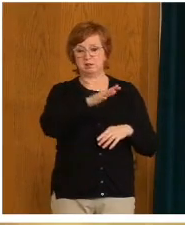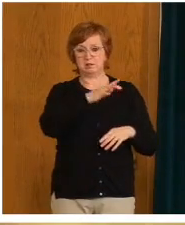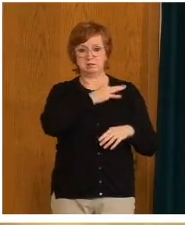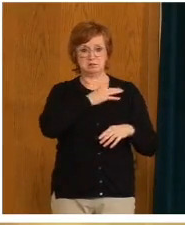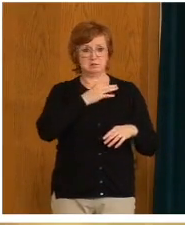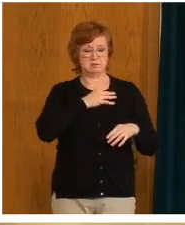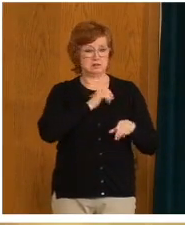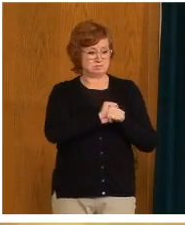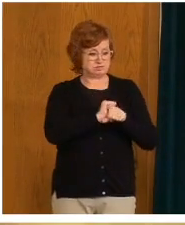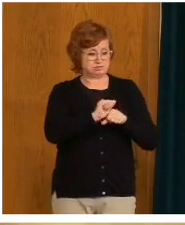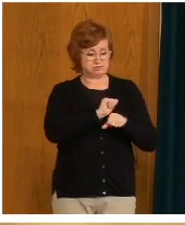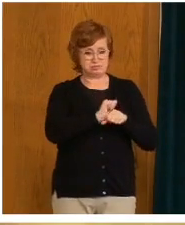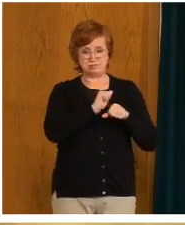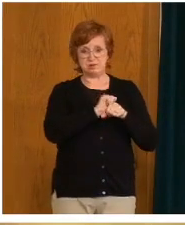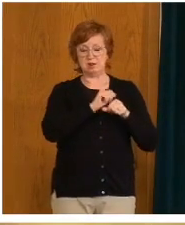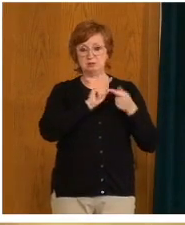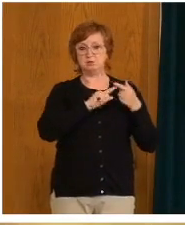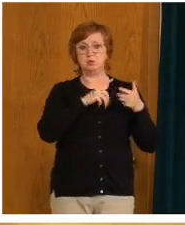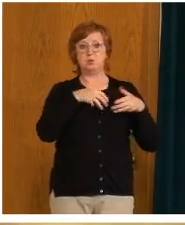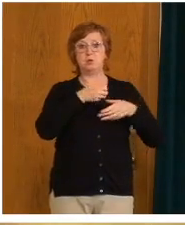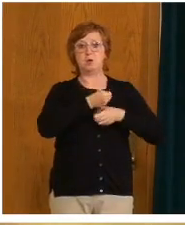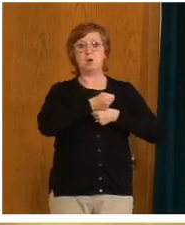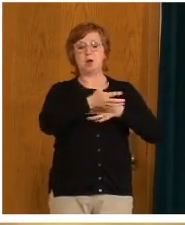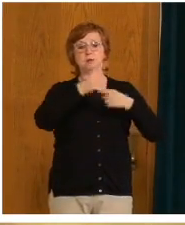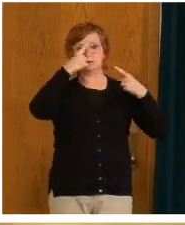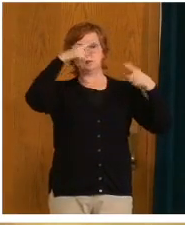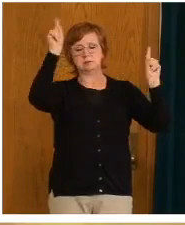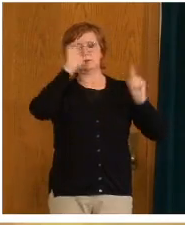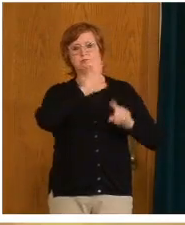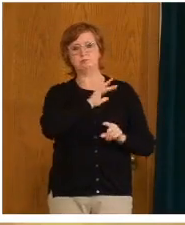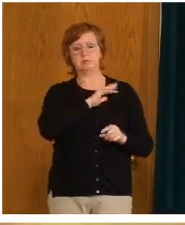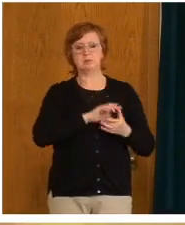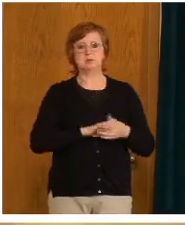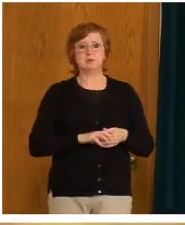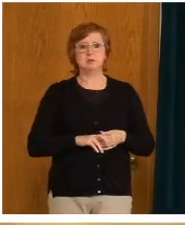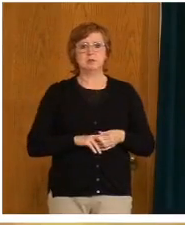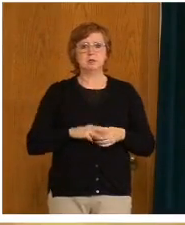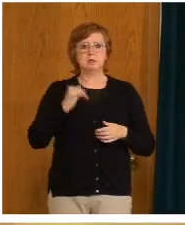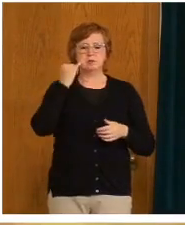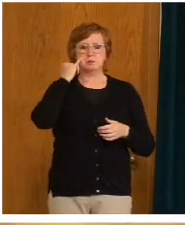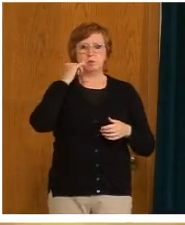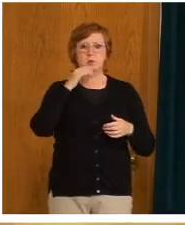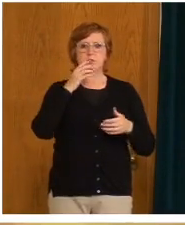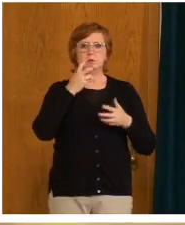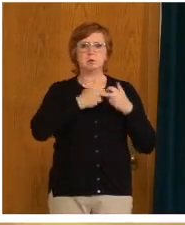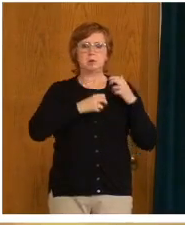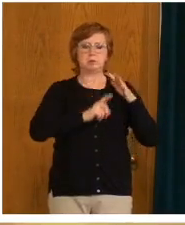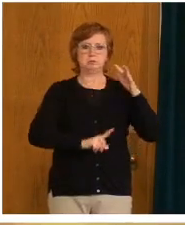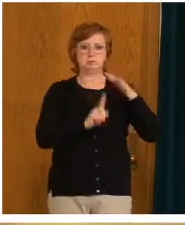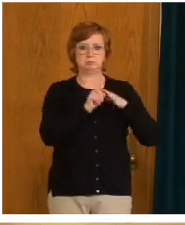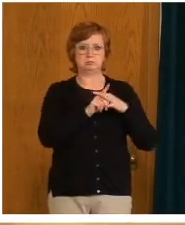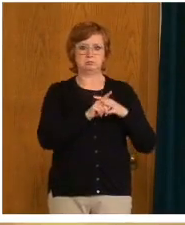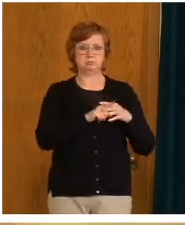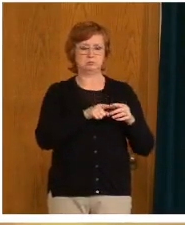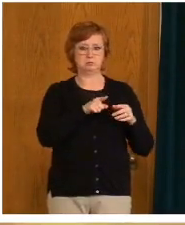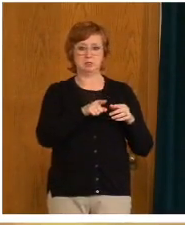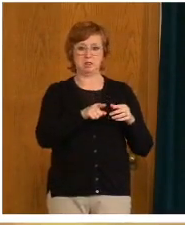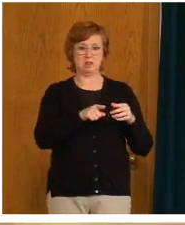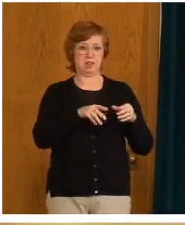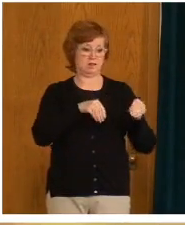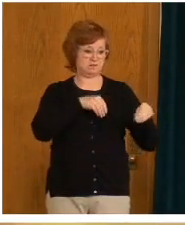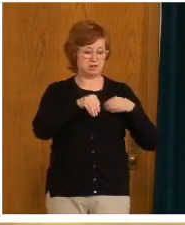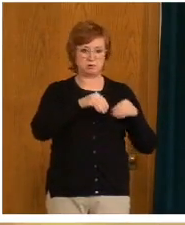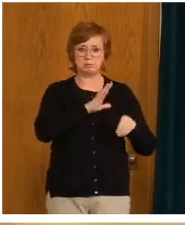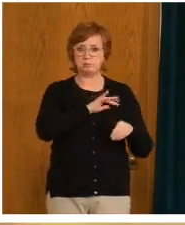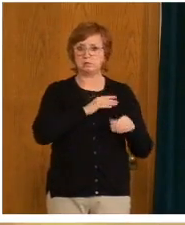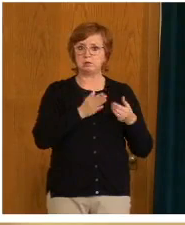have done to ensure that even at times where there's hiccups in the plan, they have been able to adjust and modify on the